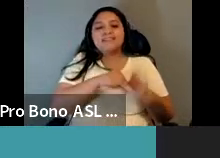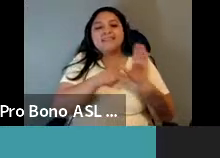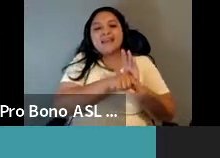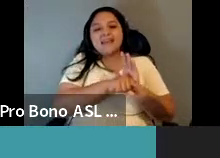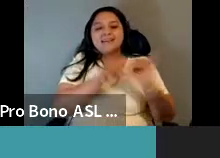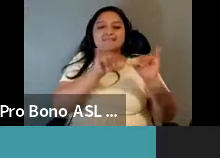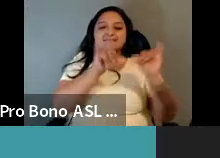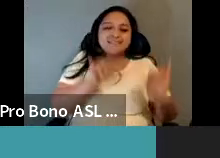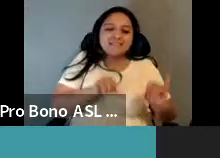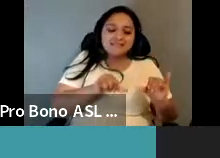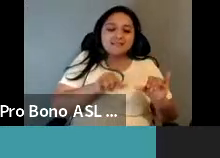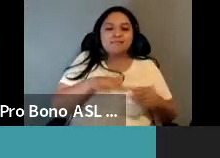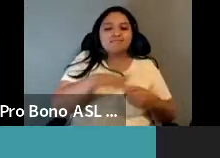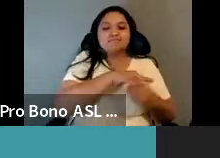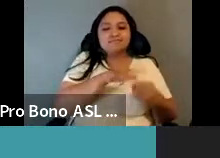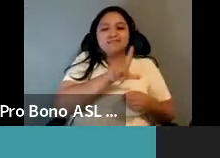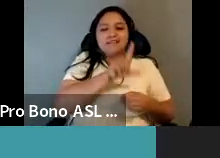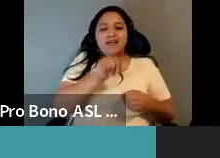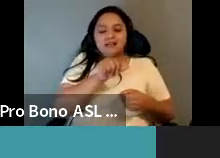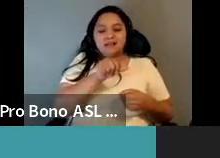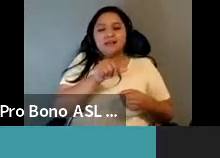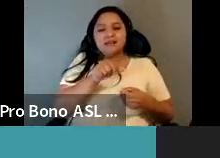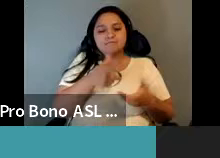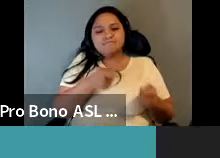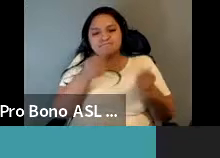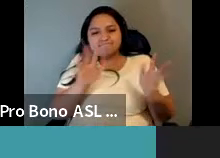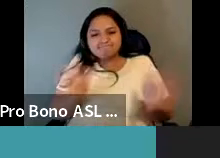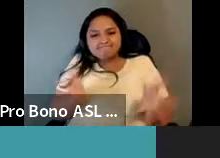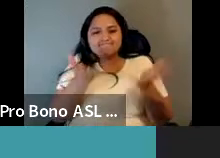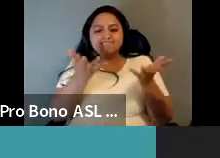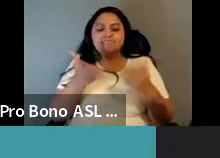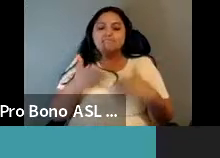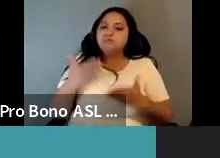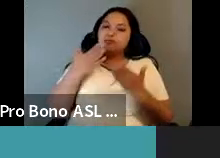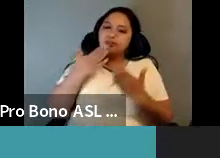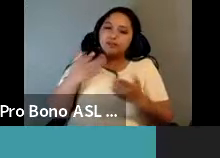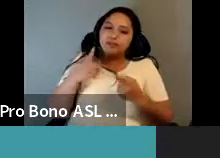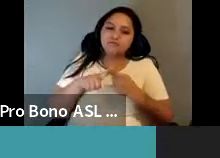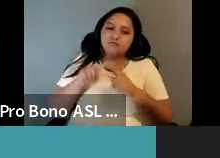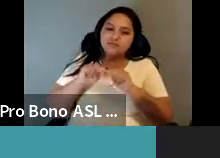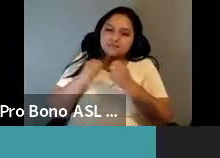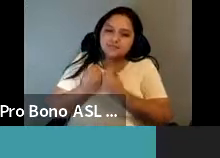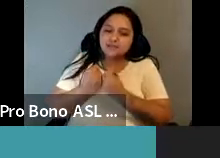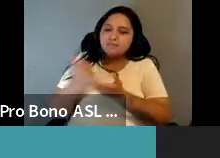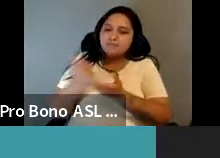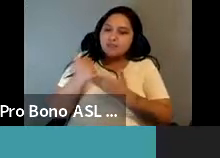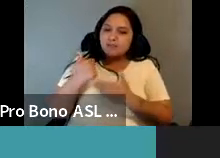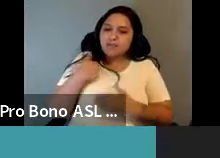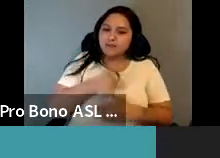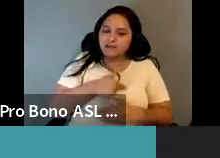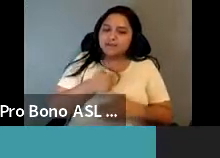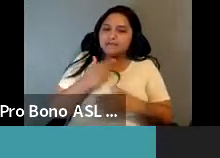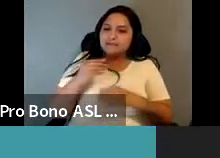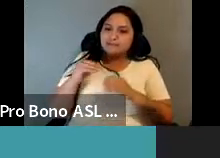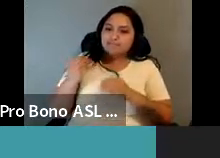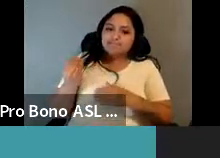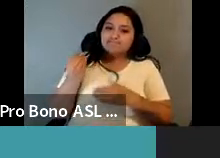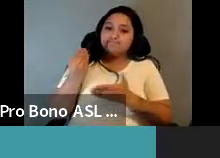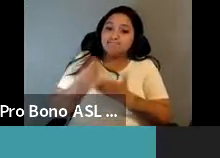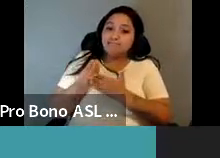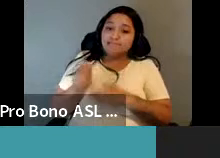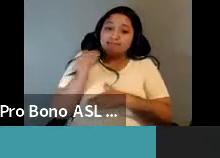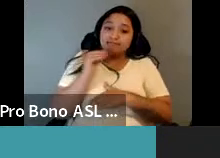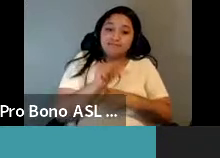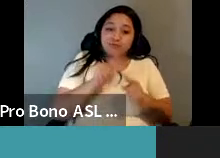my colleagues across our portfolios and our budget team for helping us to secure the dollars to start some of that front end prevention work and as well coordinate